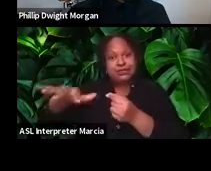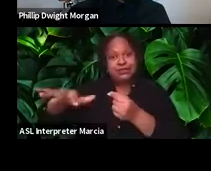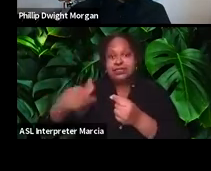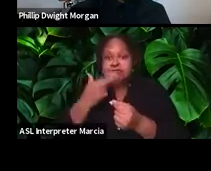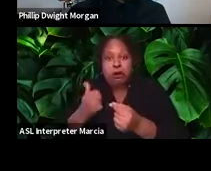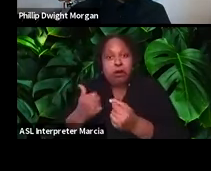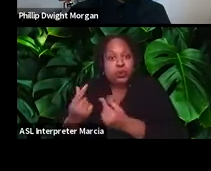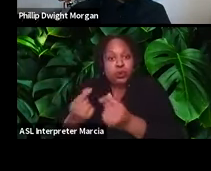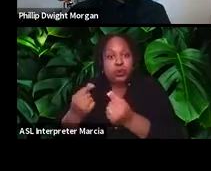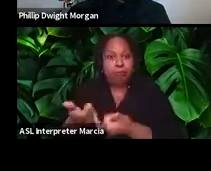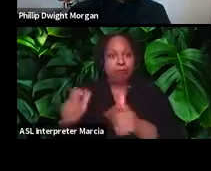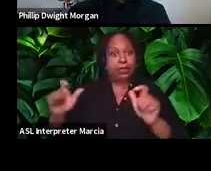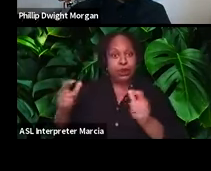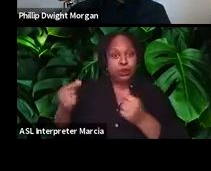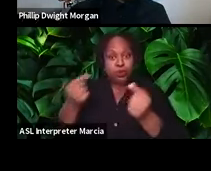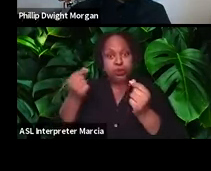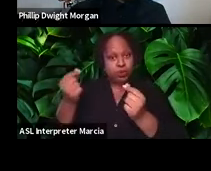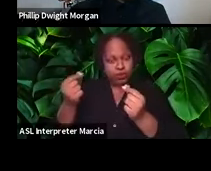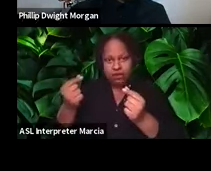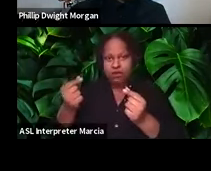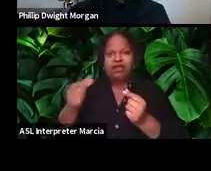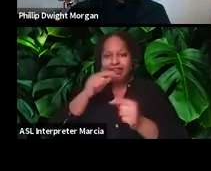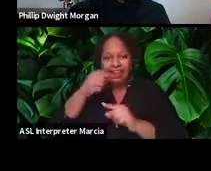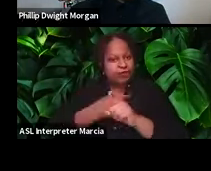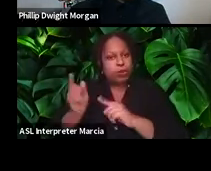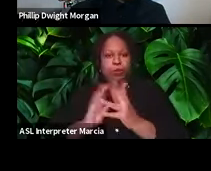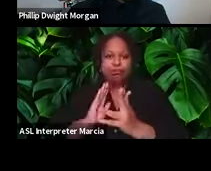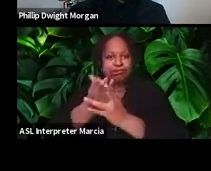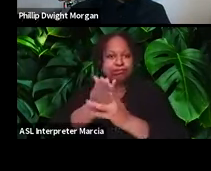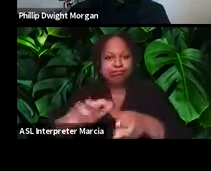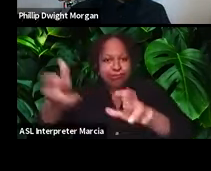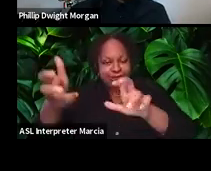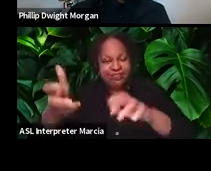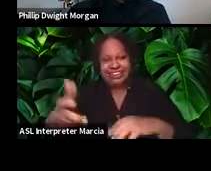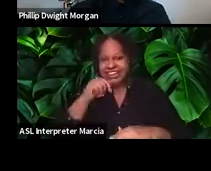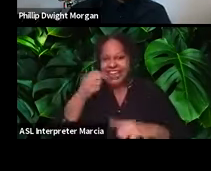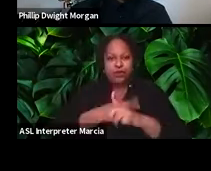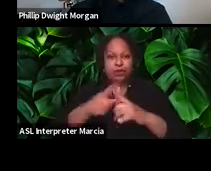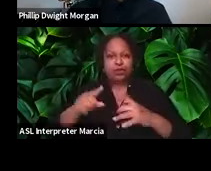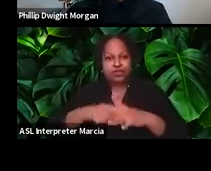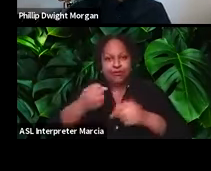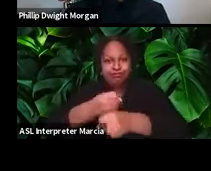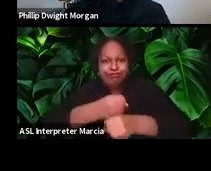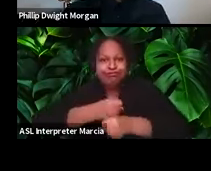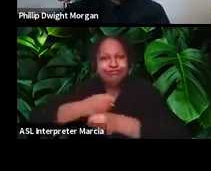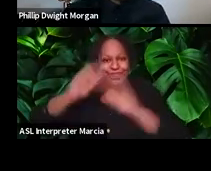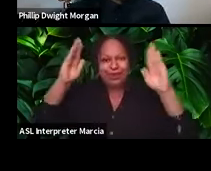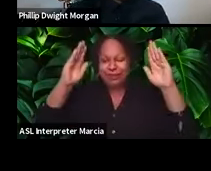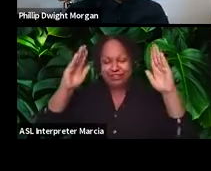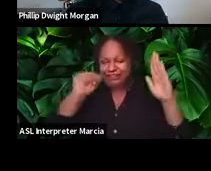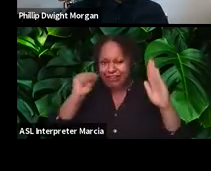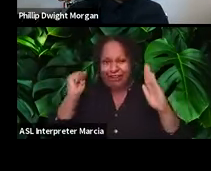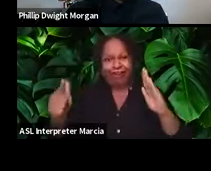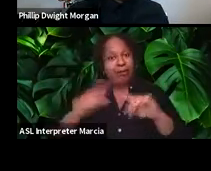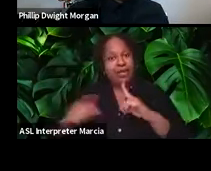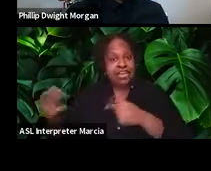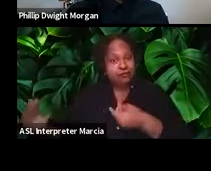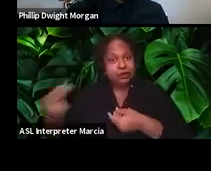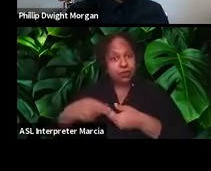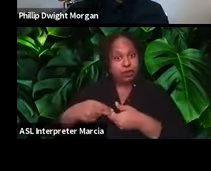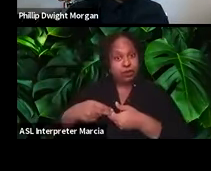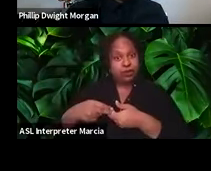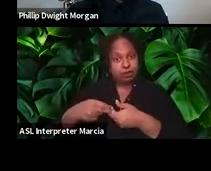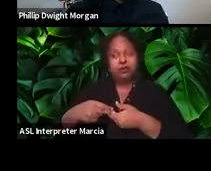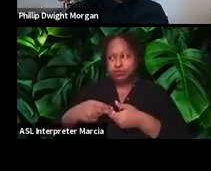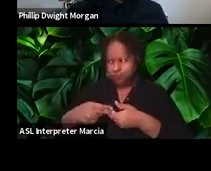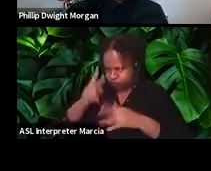as it is or as big as it is, not everybody's going to disrupt, not everybody's going to, you know, want to rattle cages. But if they're there, let's be respectful of that